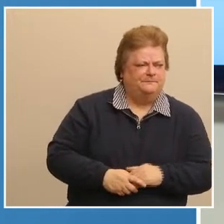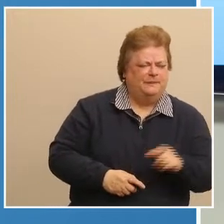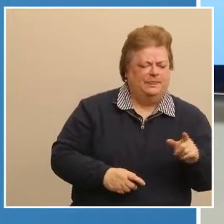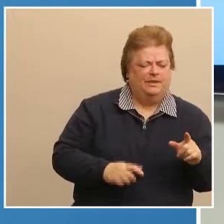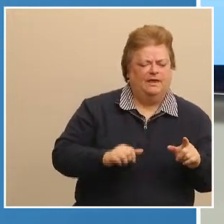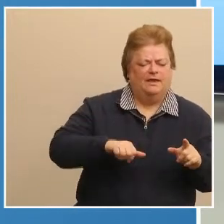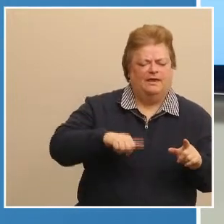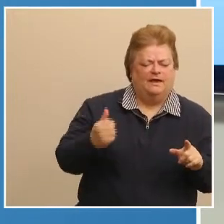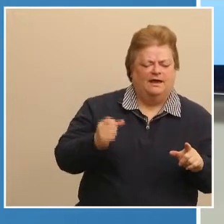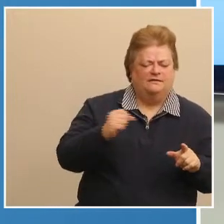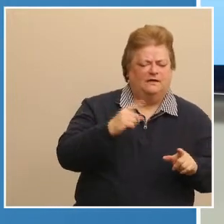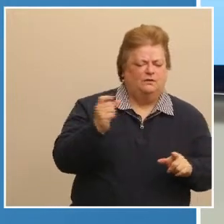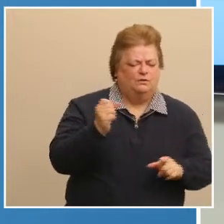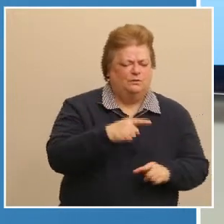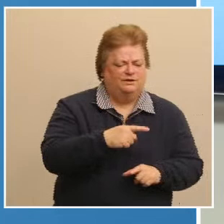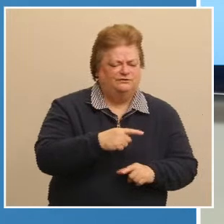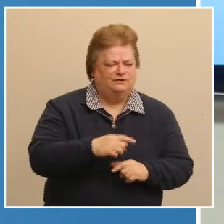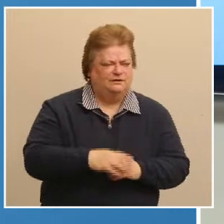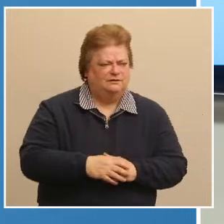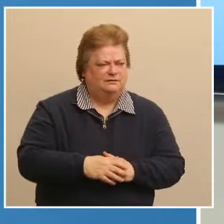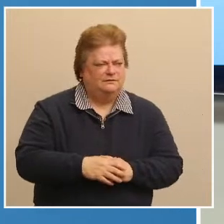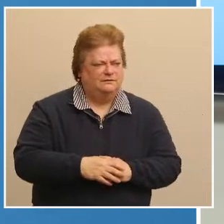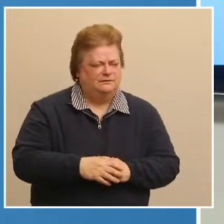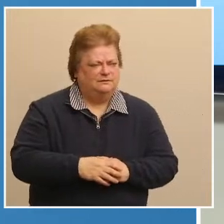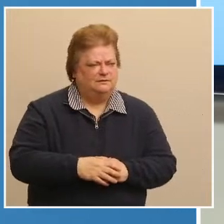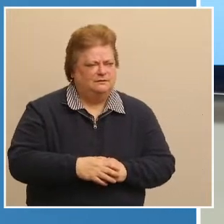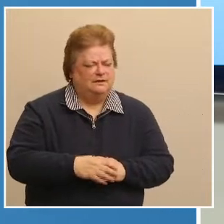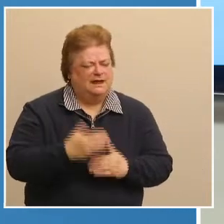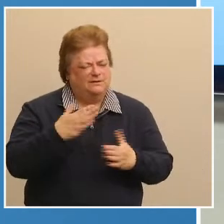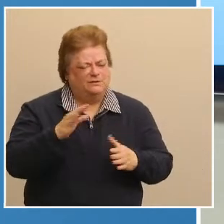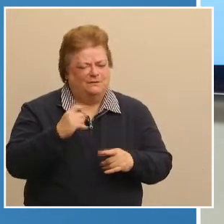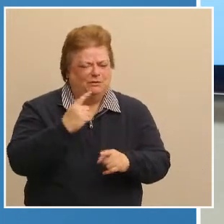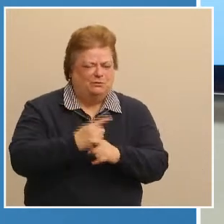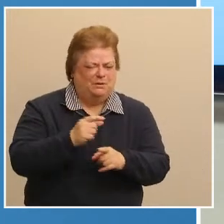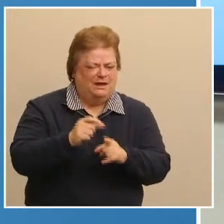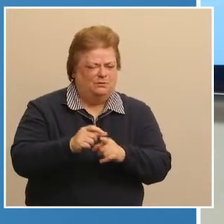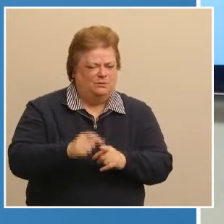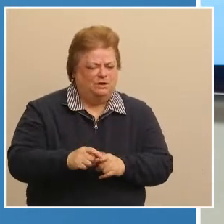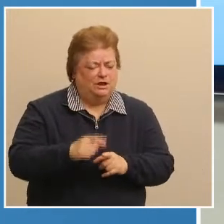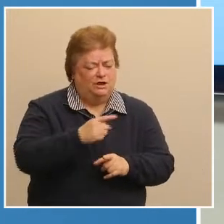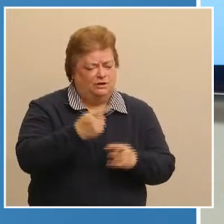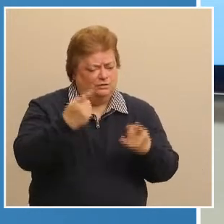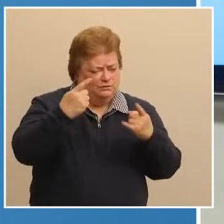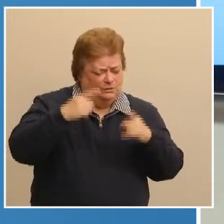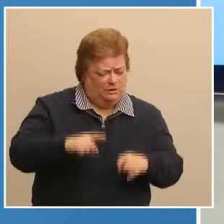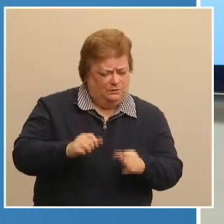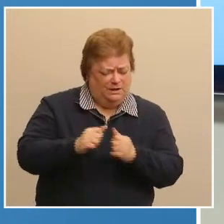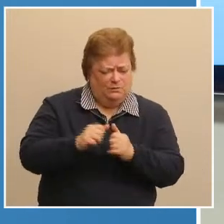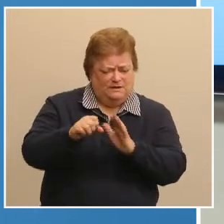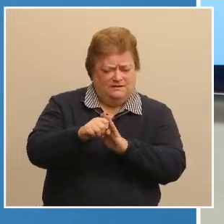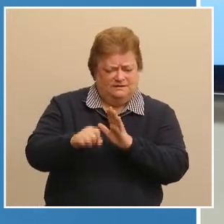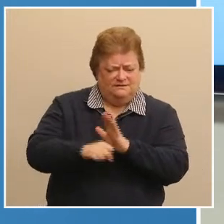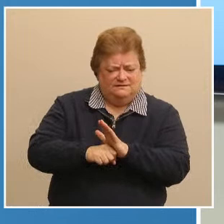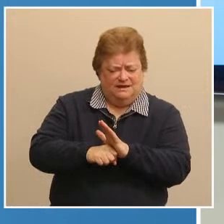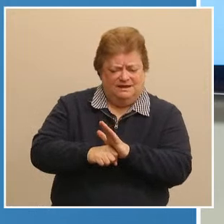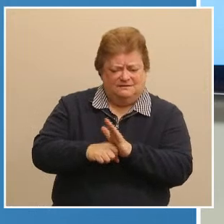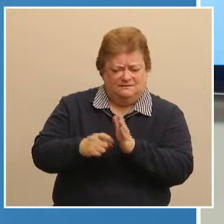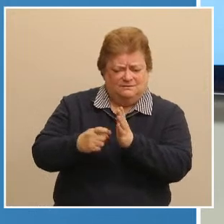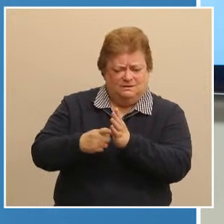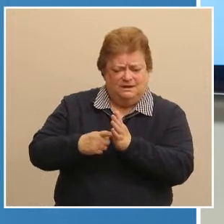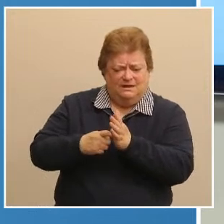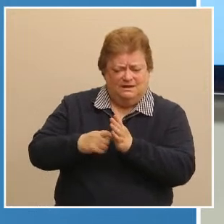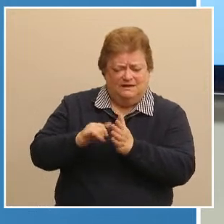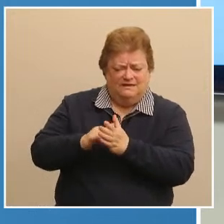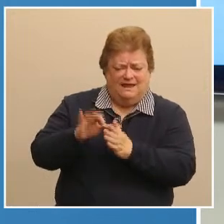Unrelated question. I don't know if this is the right word, but do you agree with the state's directive that 90% of the